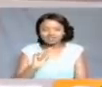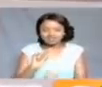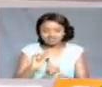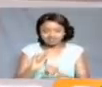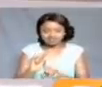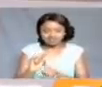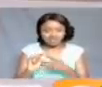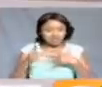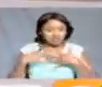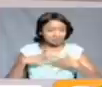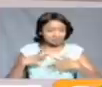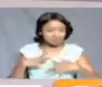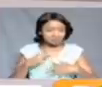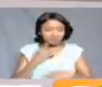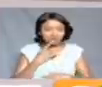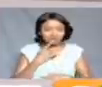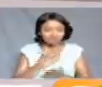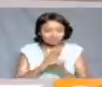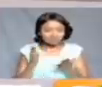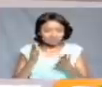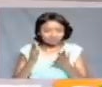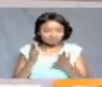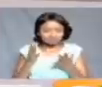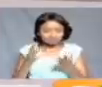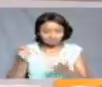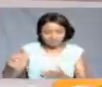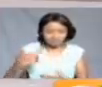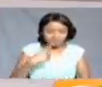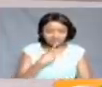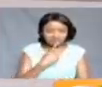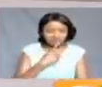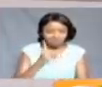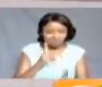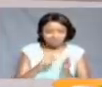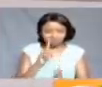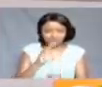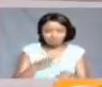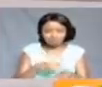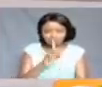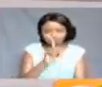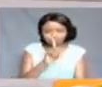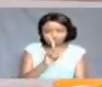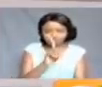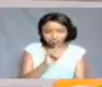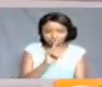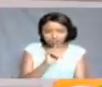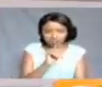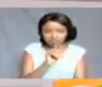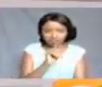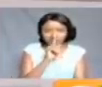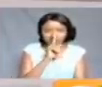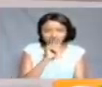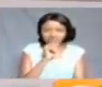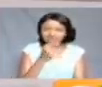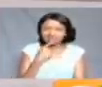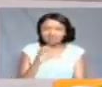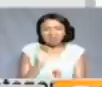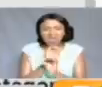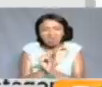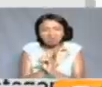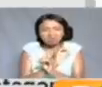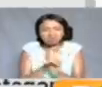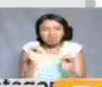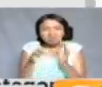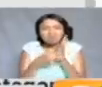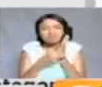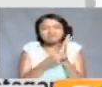slide. And someone made a very interesting kind of observation on Twitter. And they said, there's no more celebrity culture in Kenya,